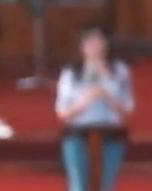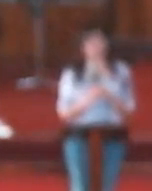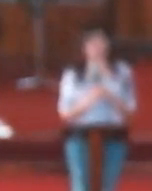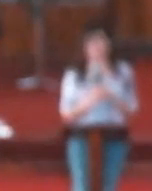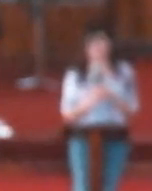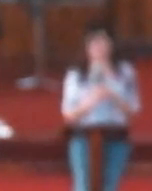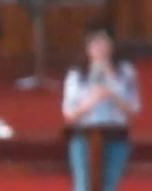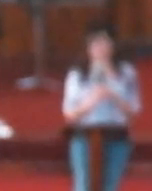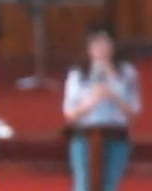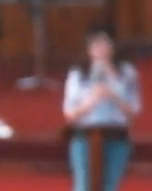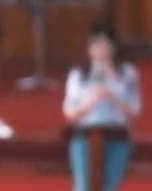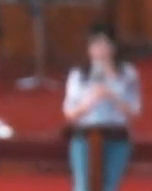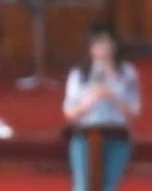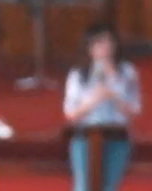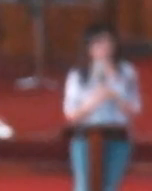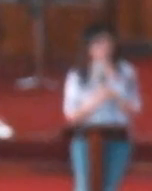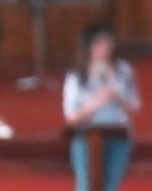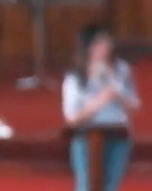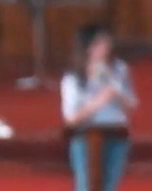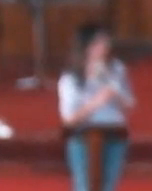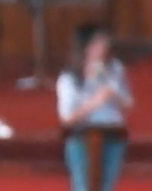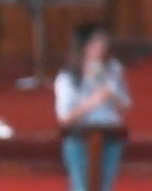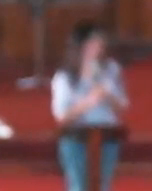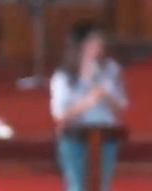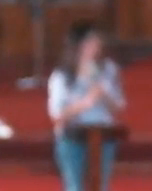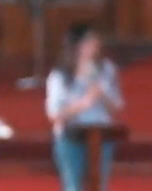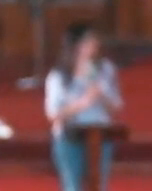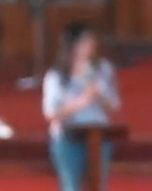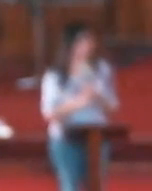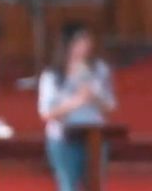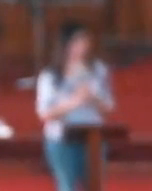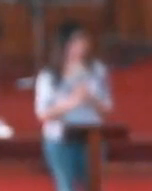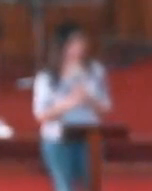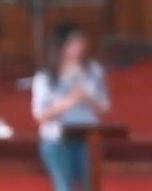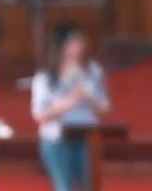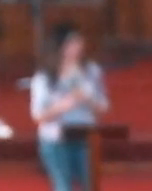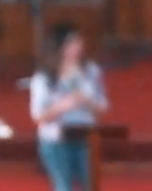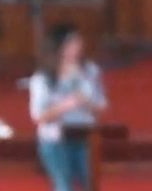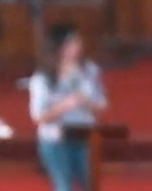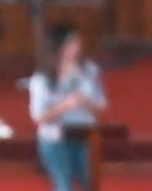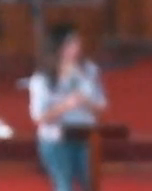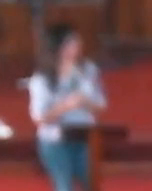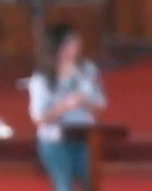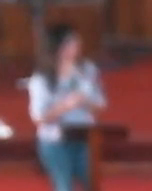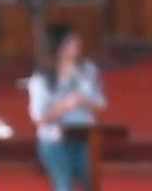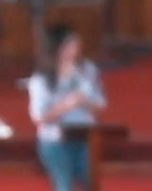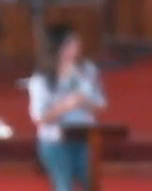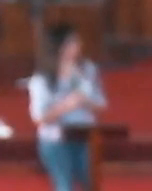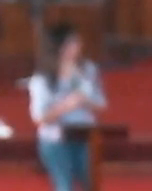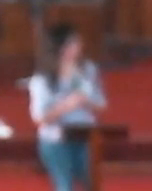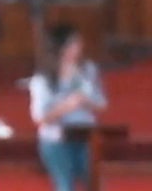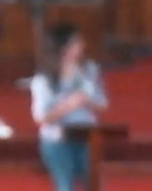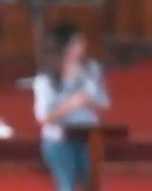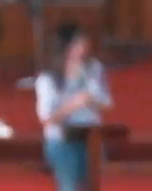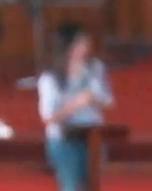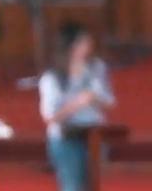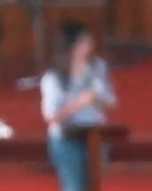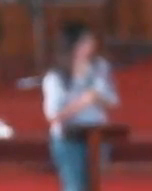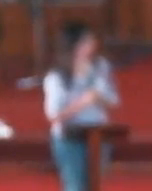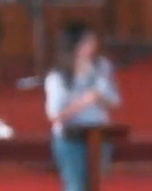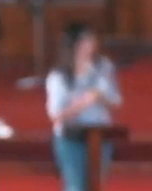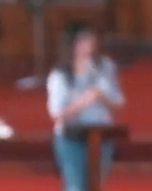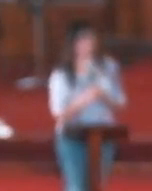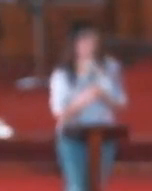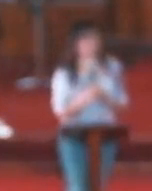Dicen la verdad. They say the truth. Uno de los problemas de la palabra, de este movimiento de la palabra de fe es que a veces niegan